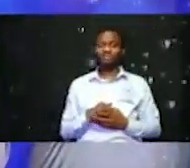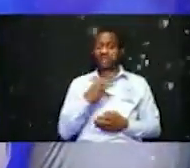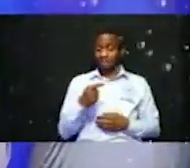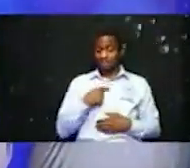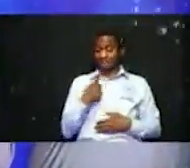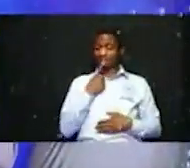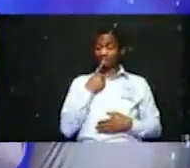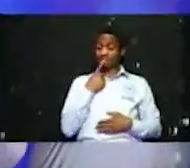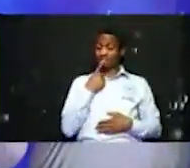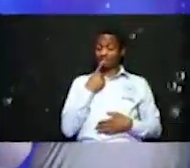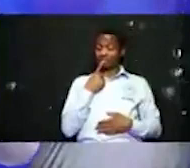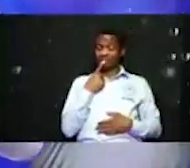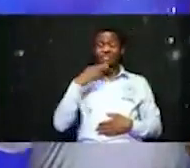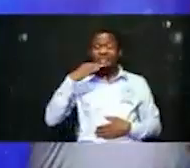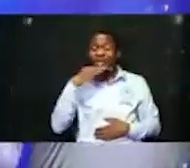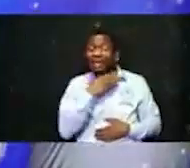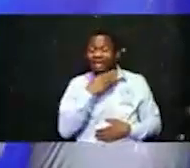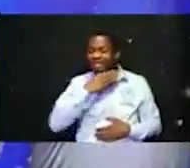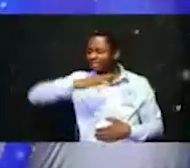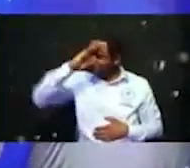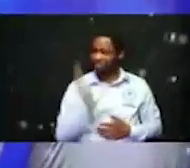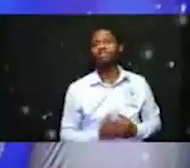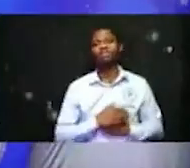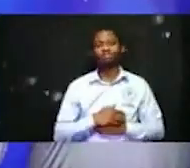And my tongue will not utter